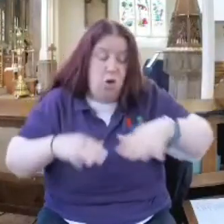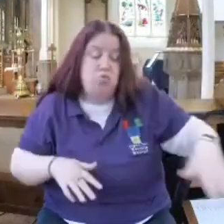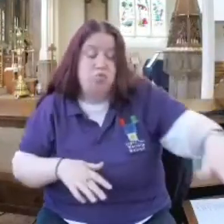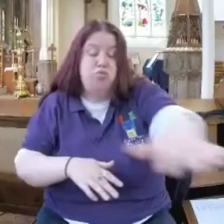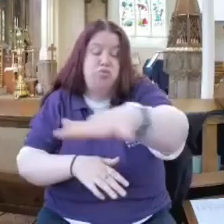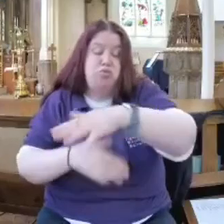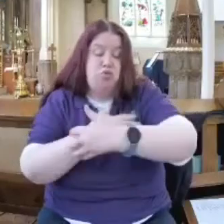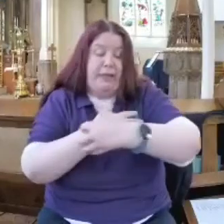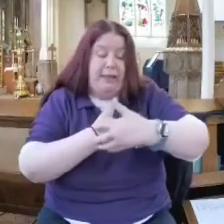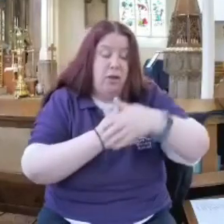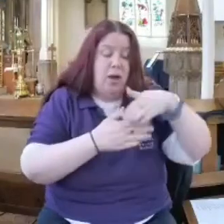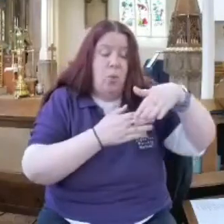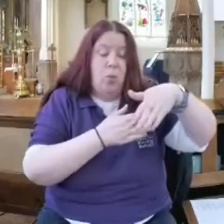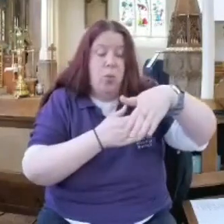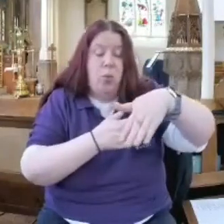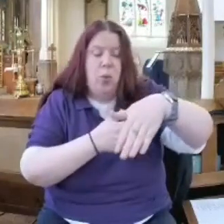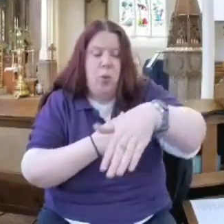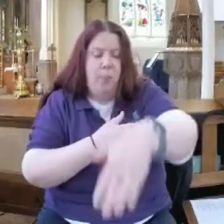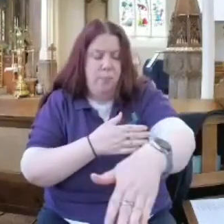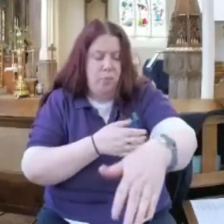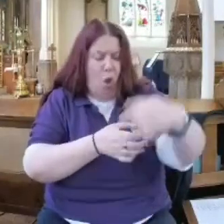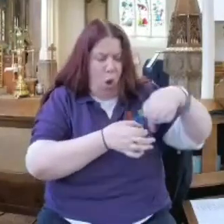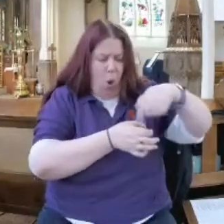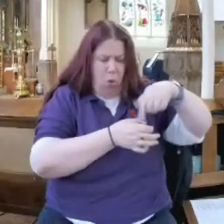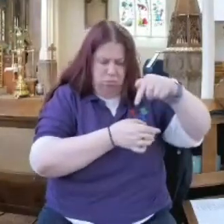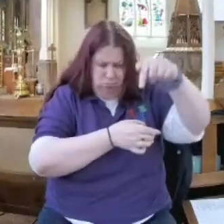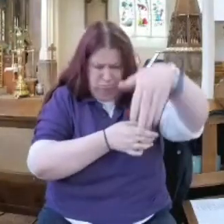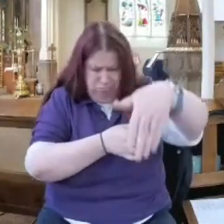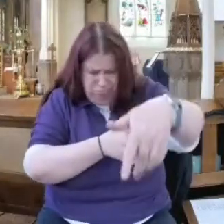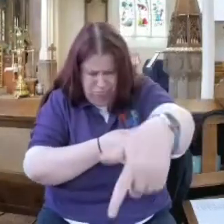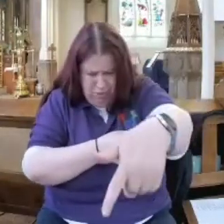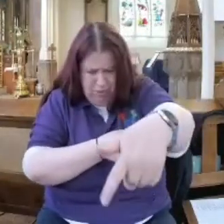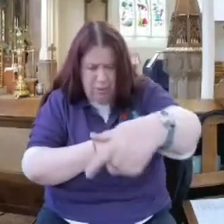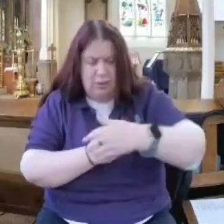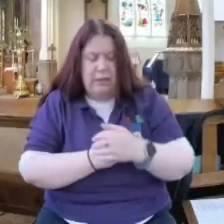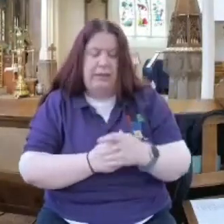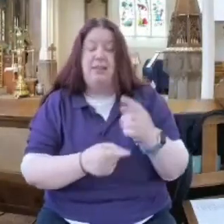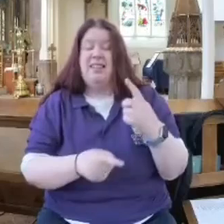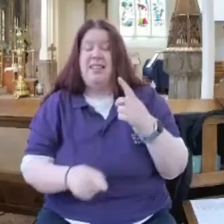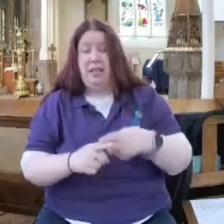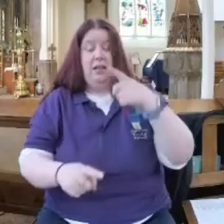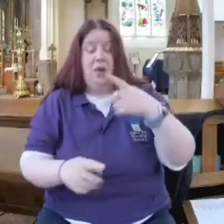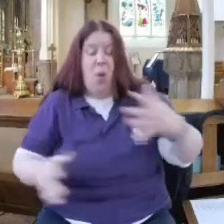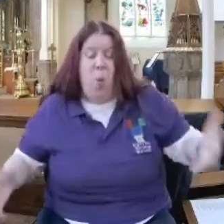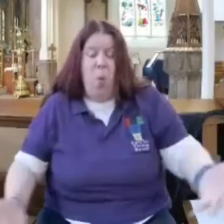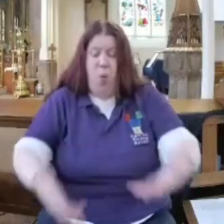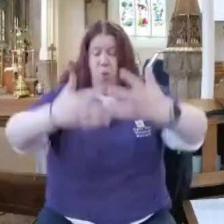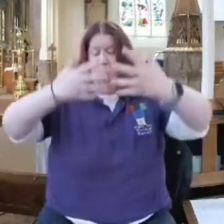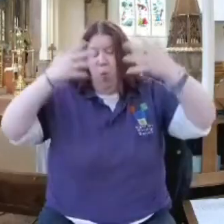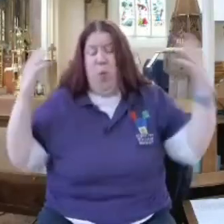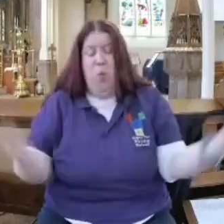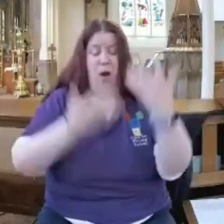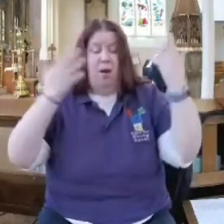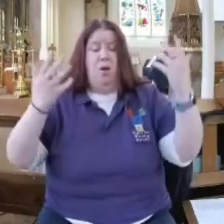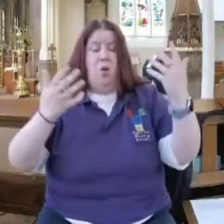rolls downhill away from the hole. And suddenly there's a rush of mighty wind and